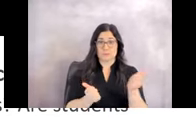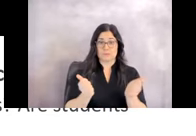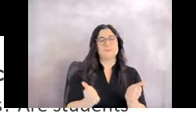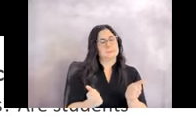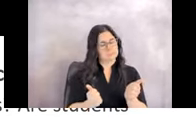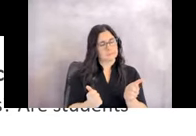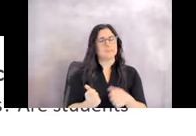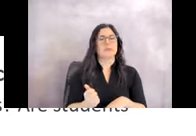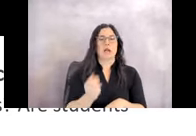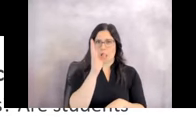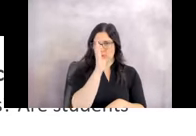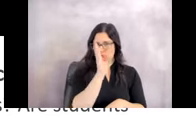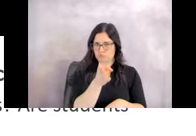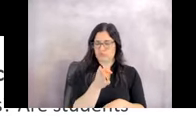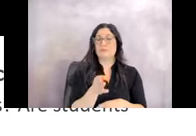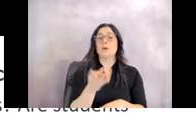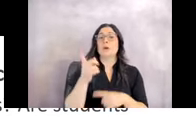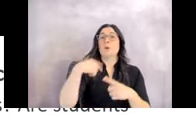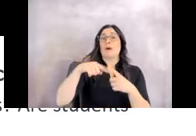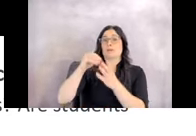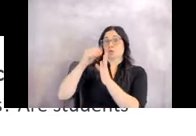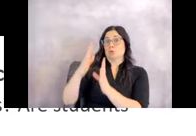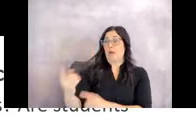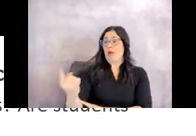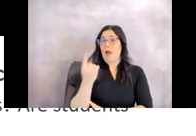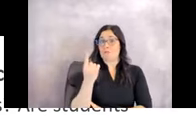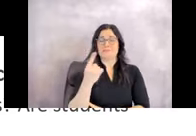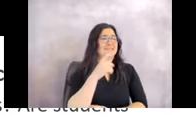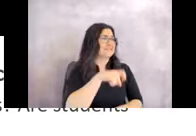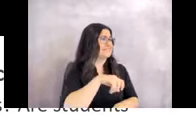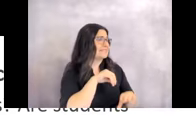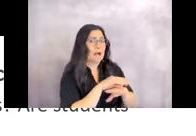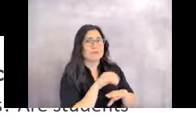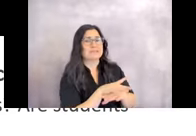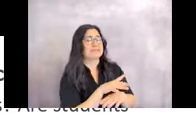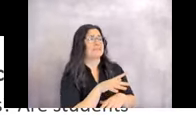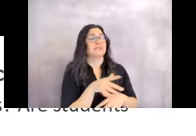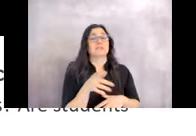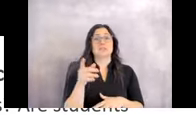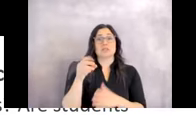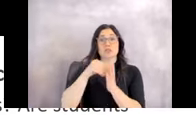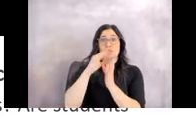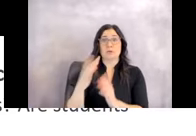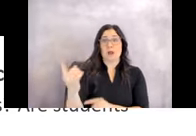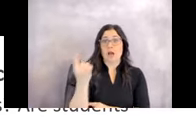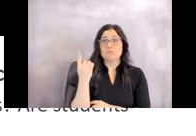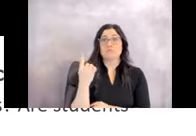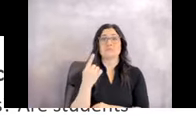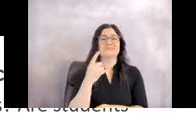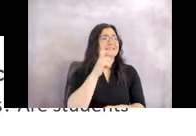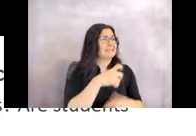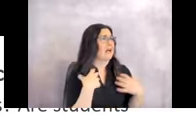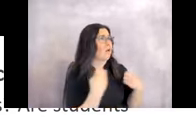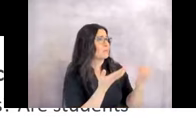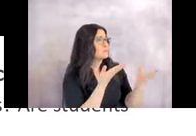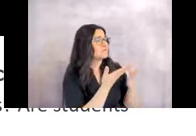is when a student comes to me and they need counseling, or when a student comes to me and they need health services or